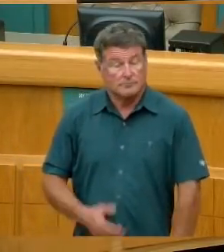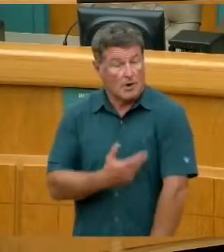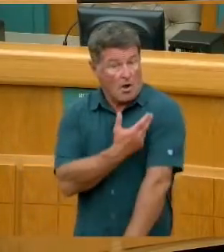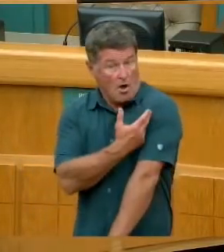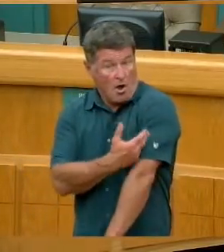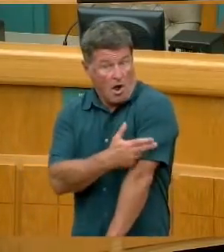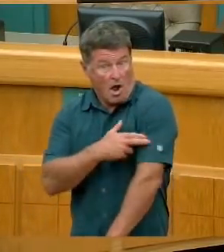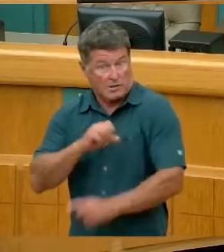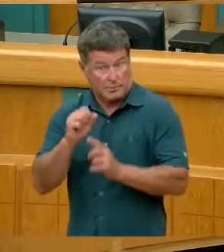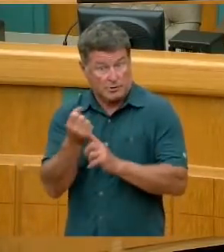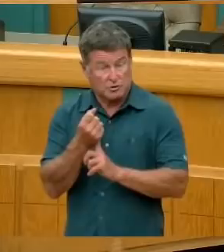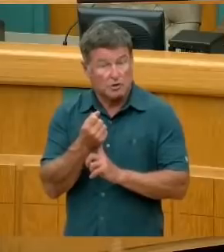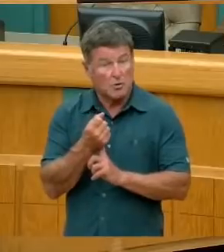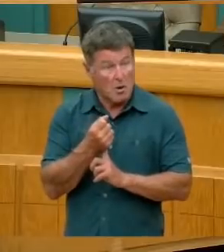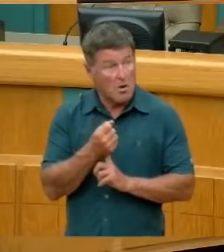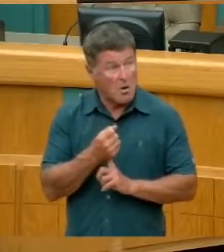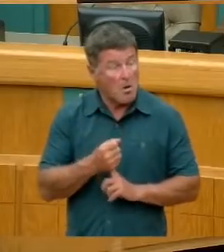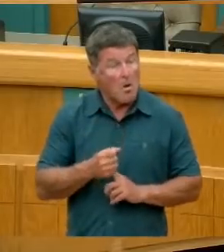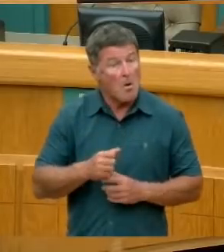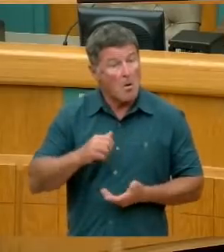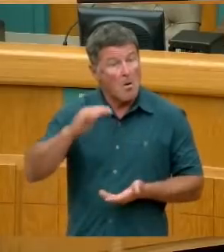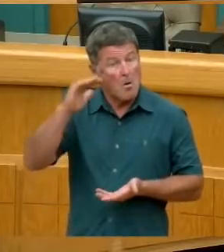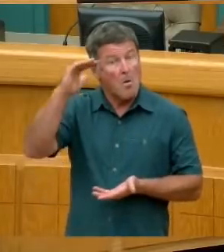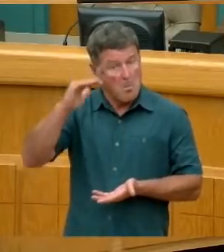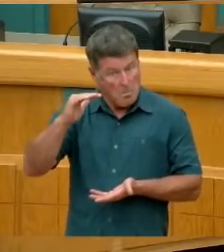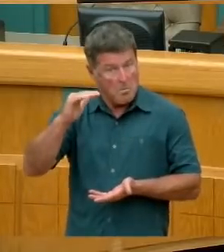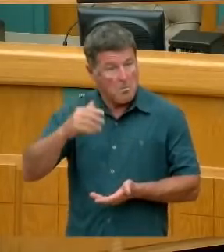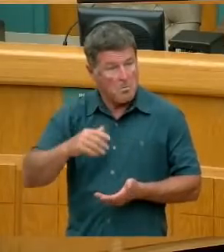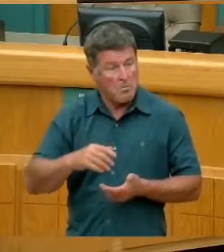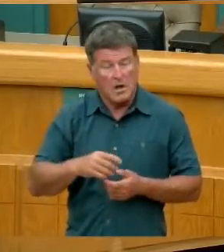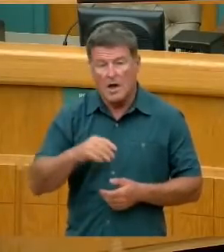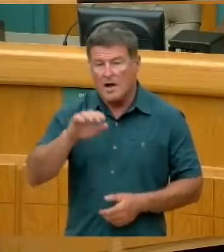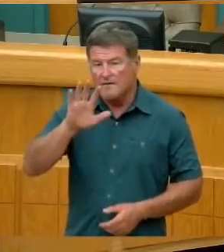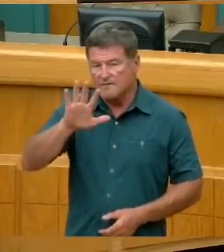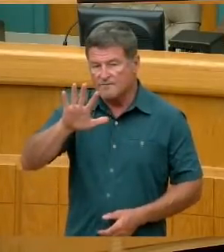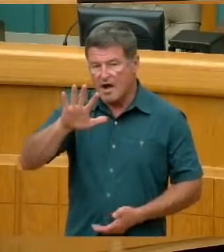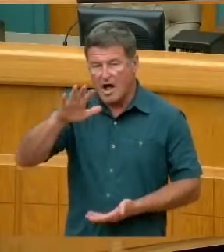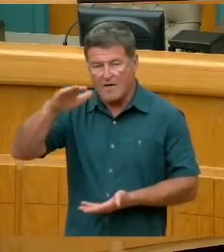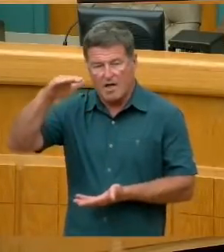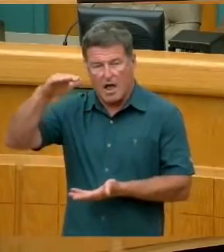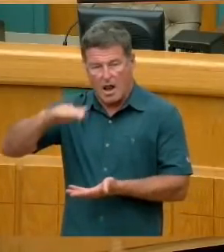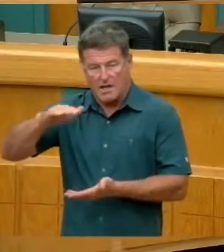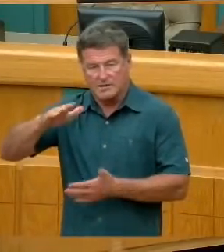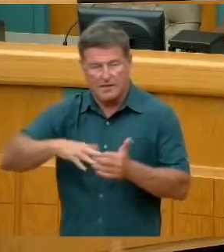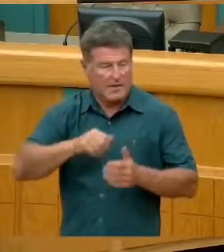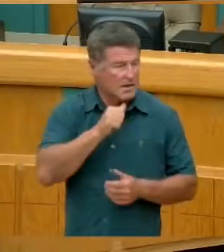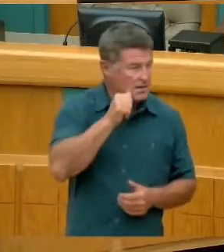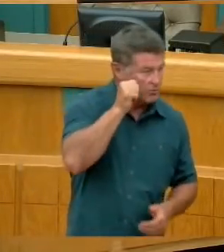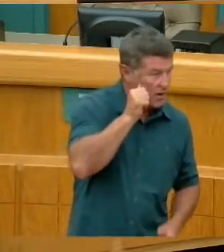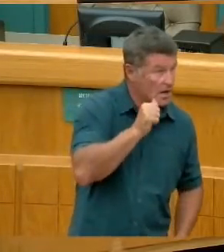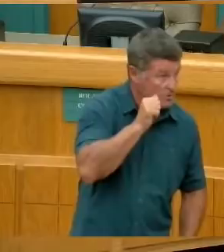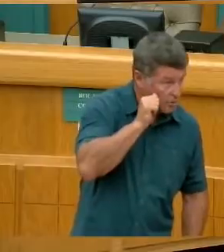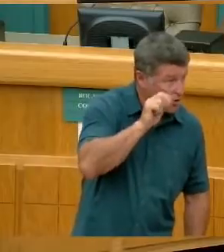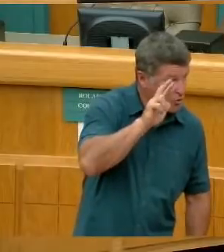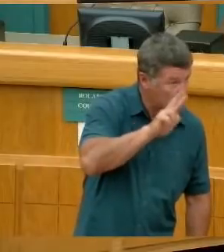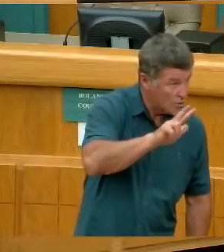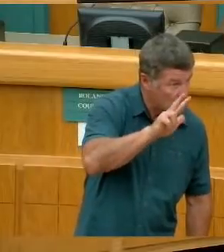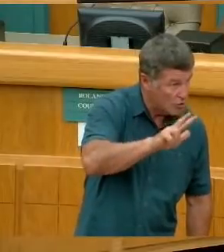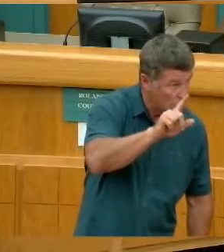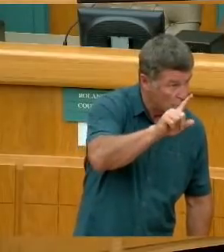A little bit of progress in the hospitals. There's 5 fewer persons recovering in the hospitals today compared to yesterday. Yesterday